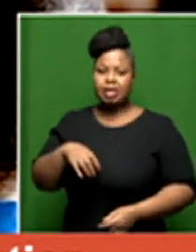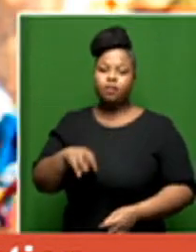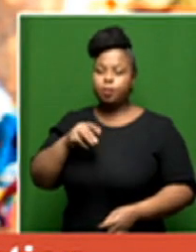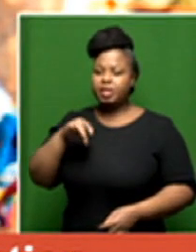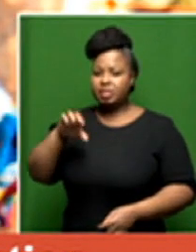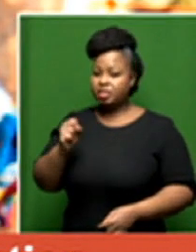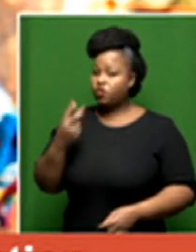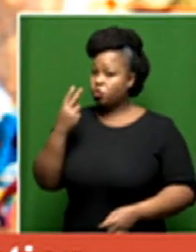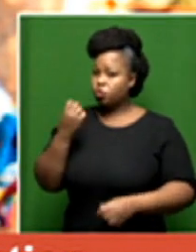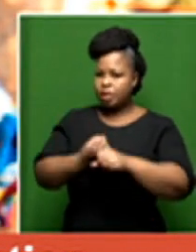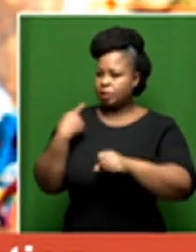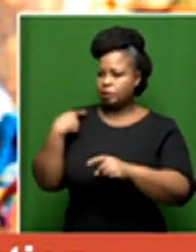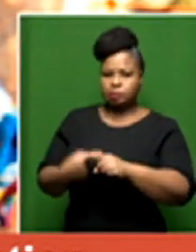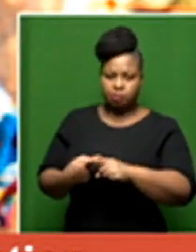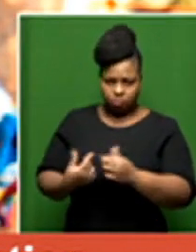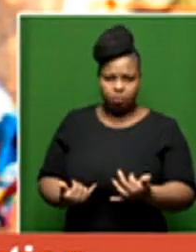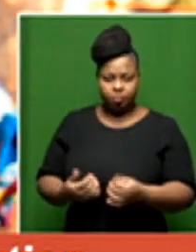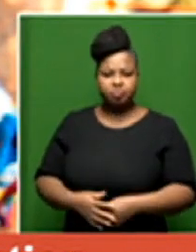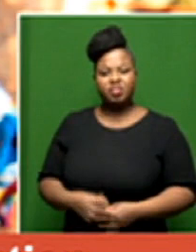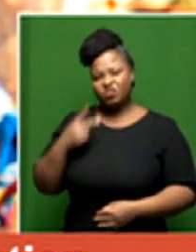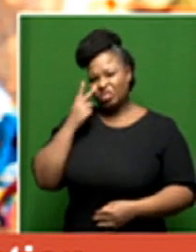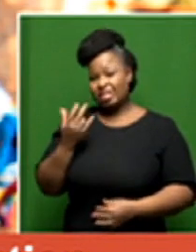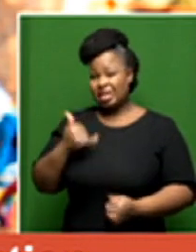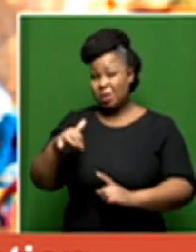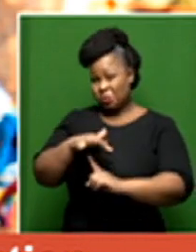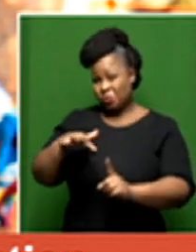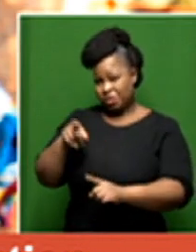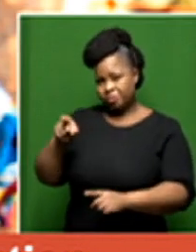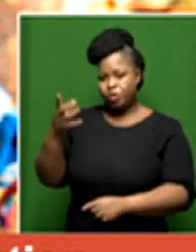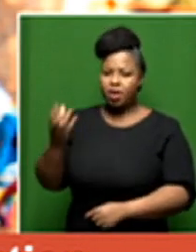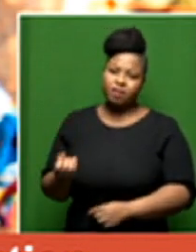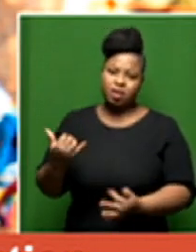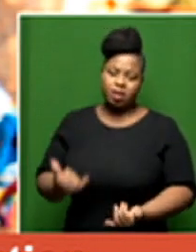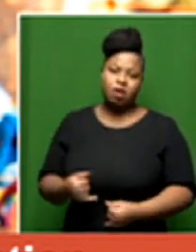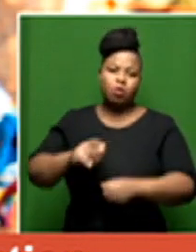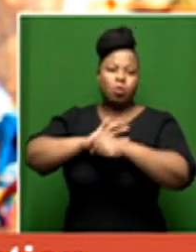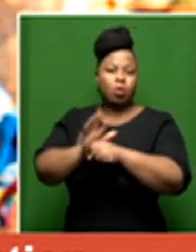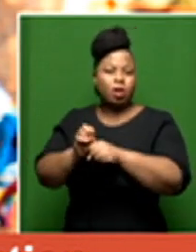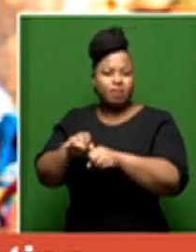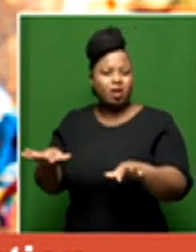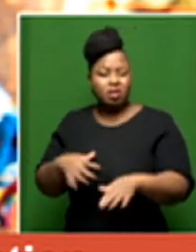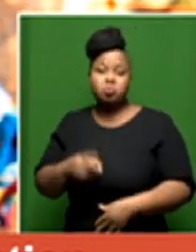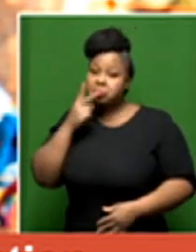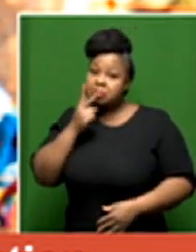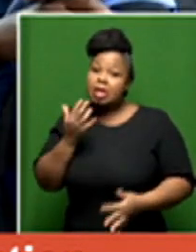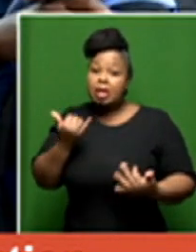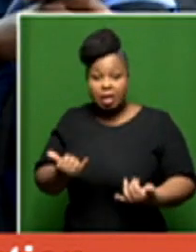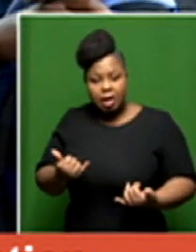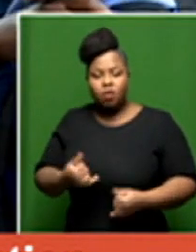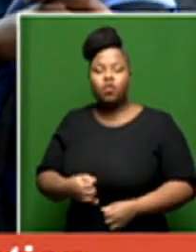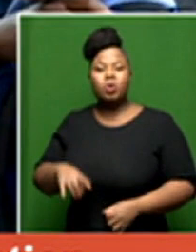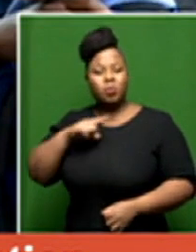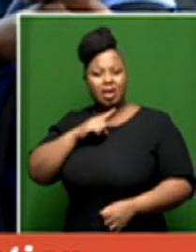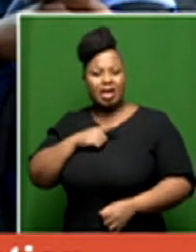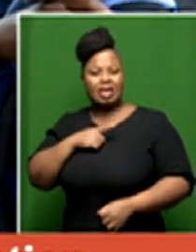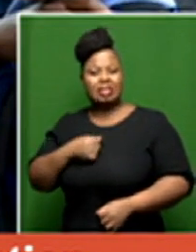in the last 2 years. And looking at the current situation which we are in within the COVID pandemic, we are seeing that these measles